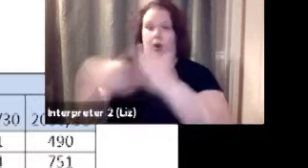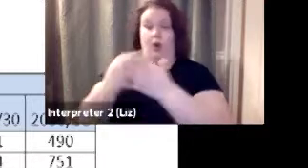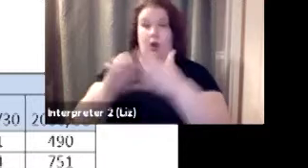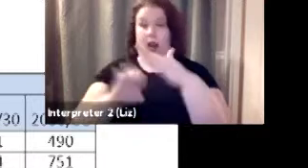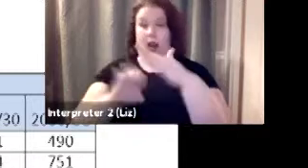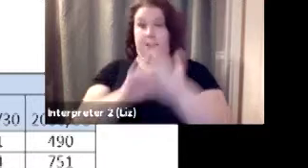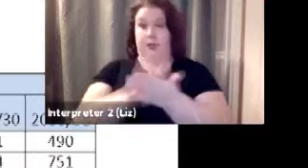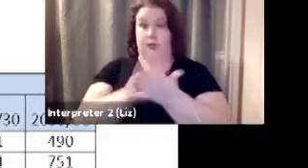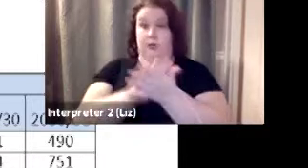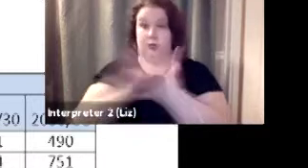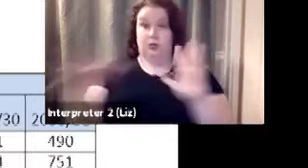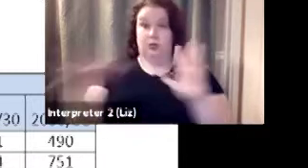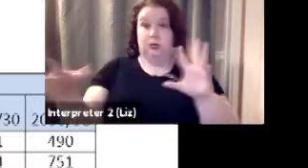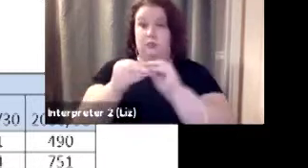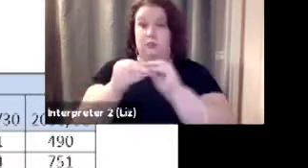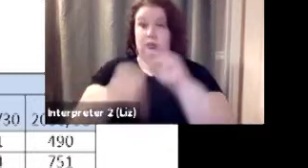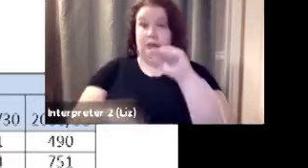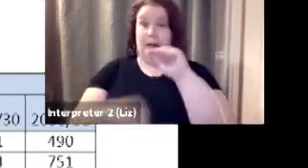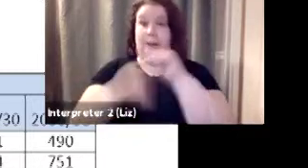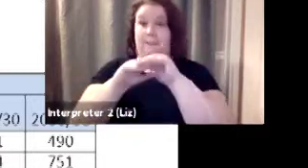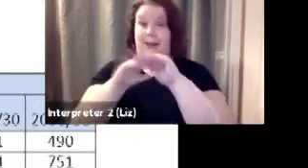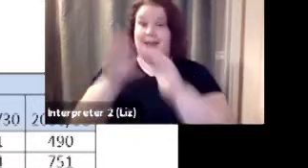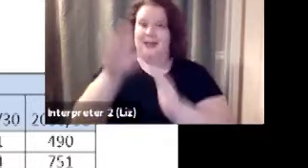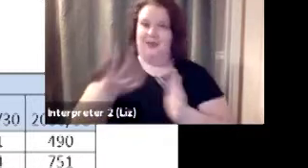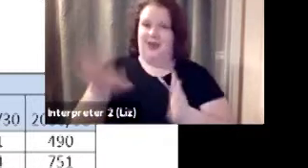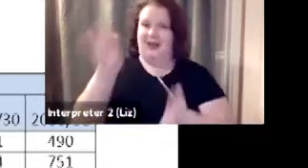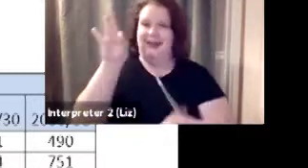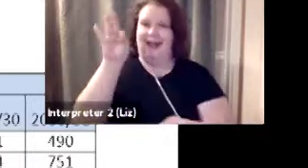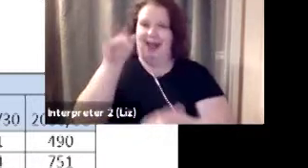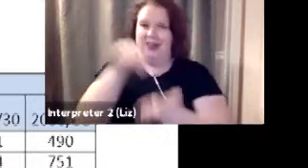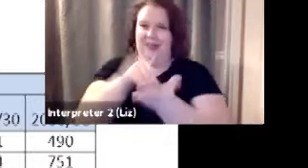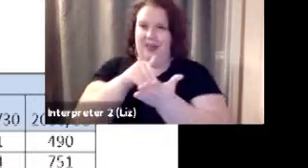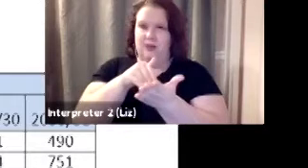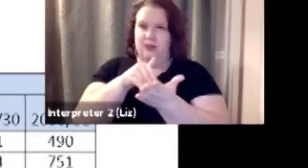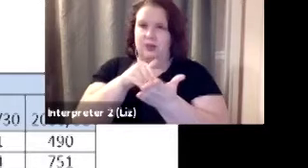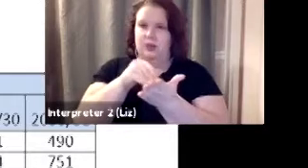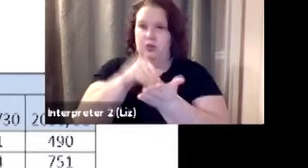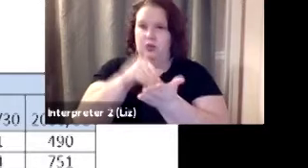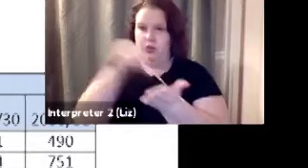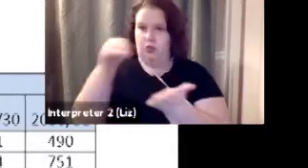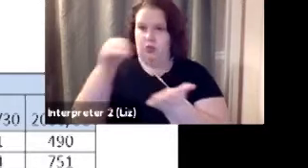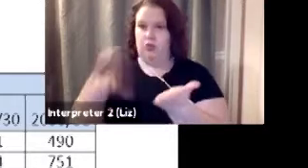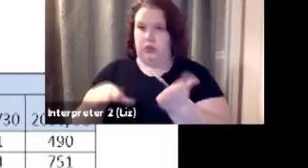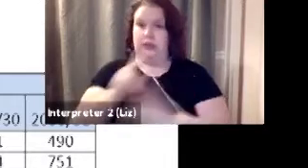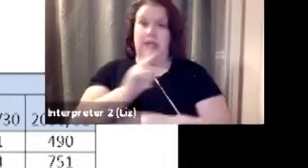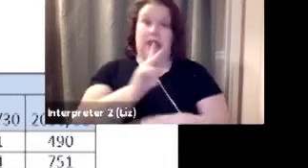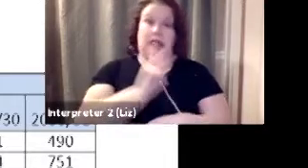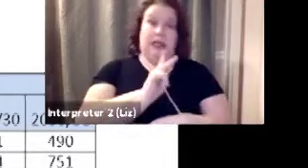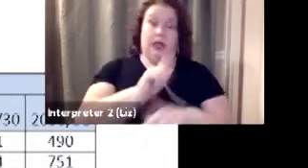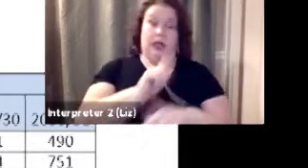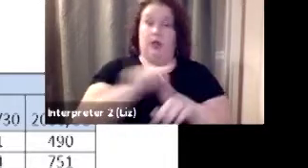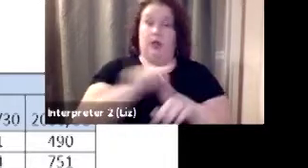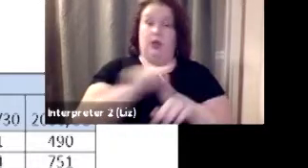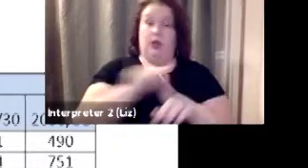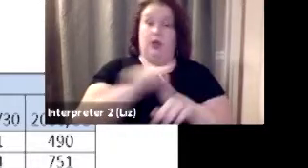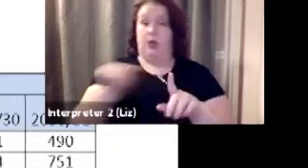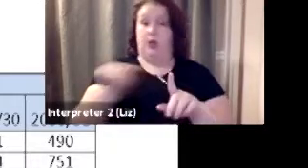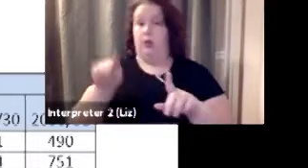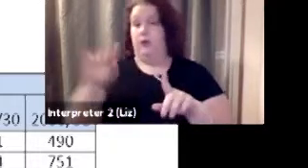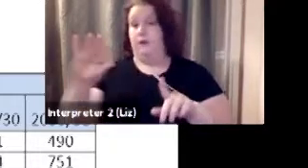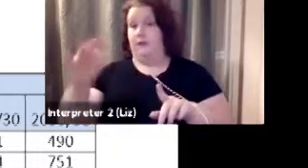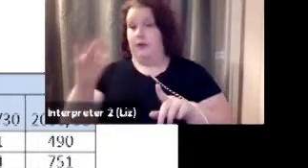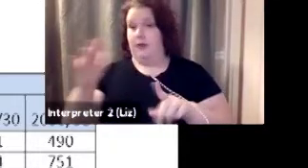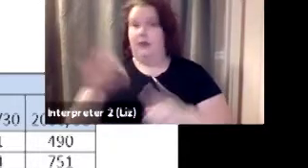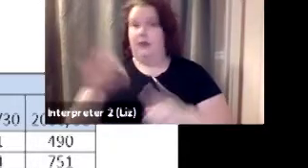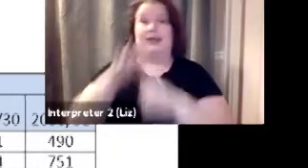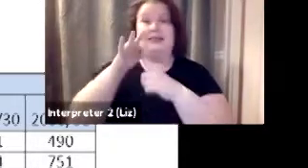,000 students. And that's all the K-5 facilities with the exception of Lake Air Montessori. So you'll